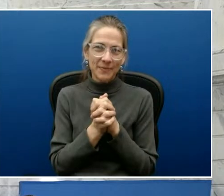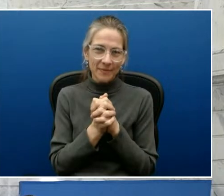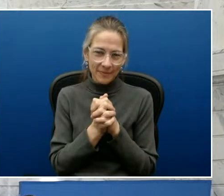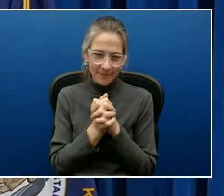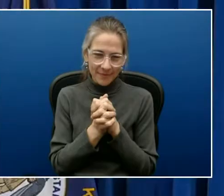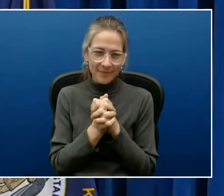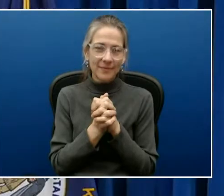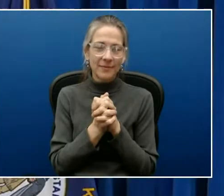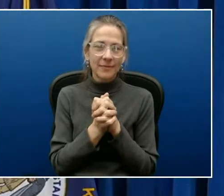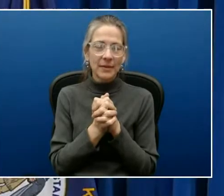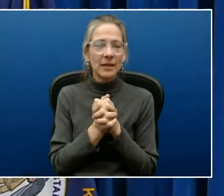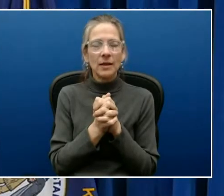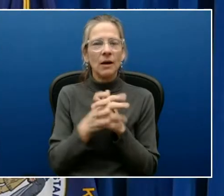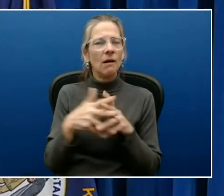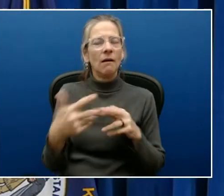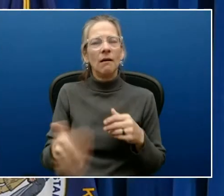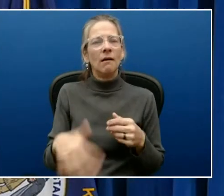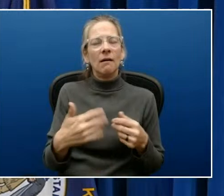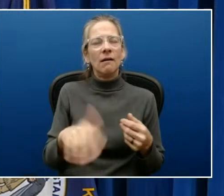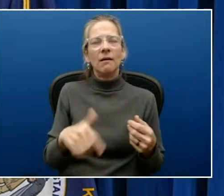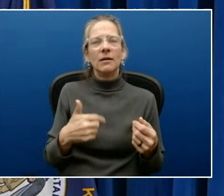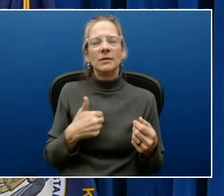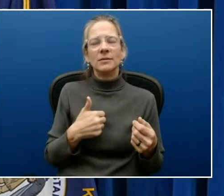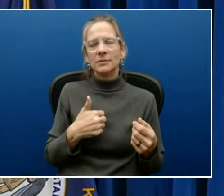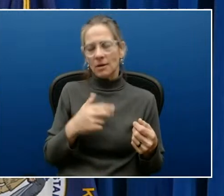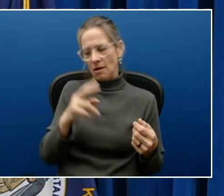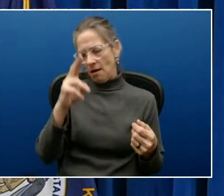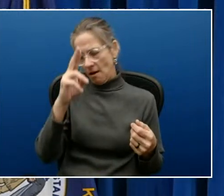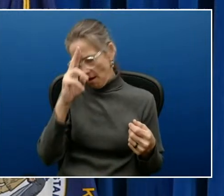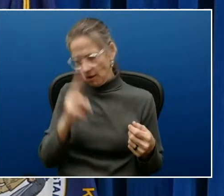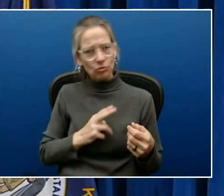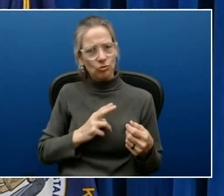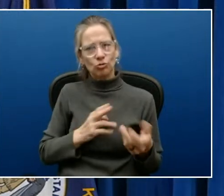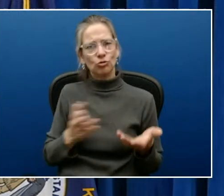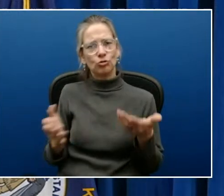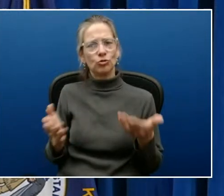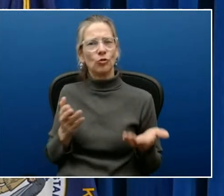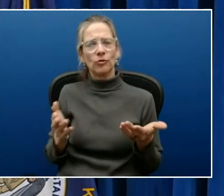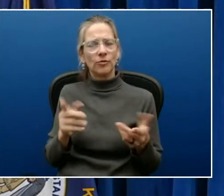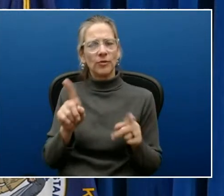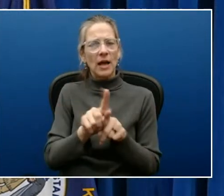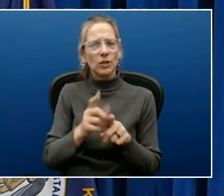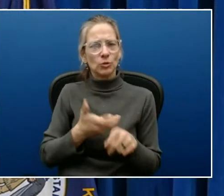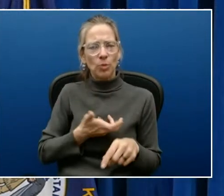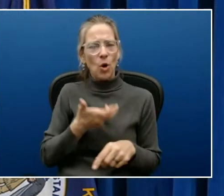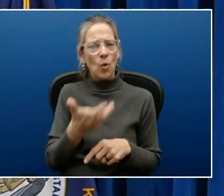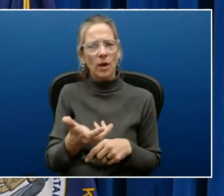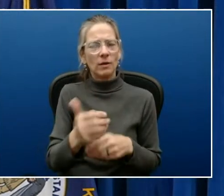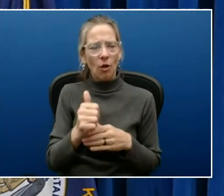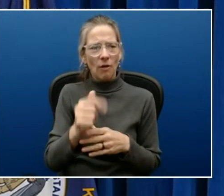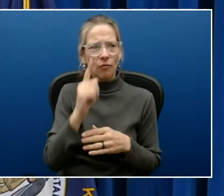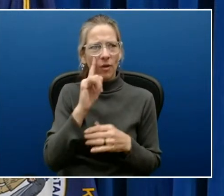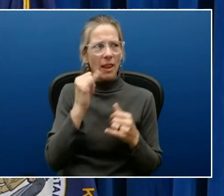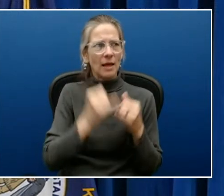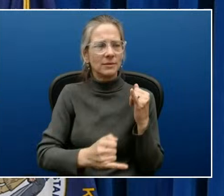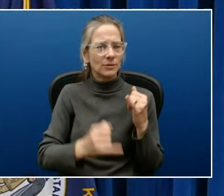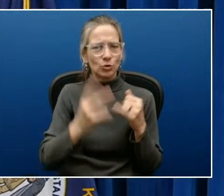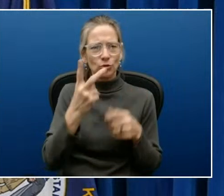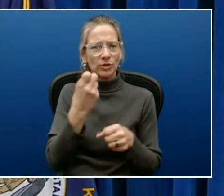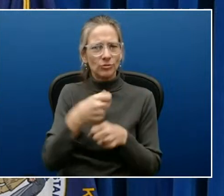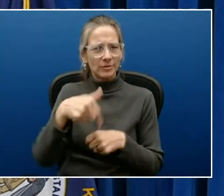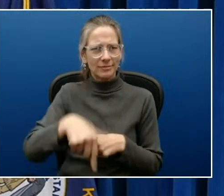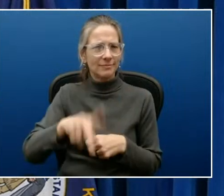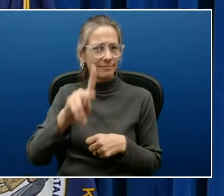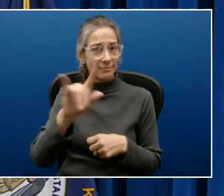It has been such an honor to serve as Poet Laureate for the Commonwealth of Kentucky for the past 2 years. In that time,